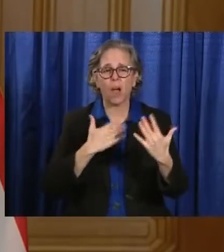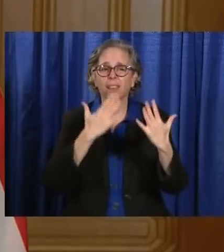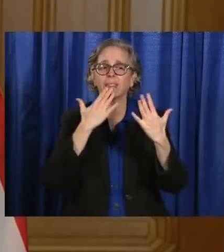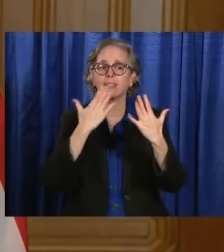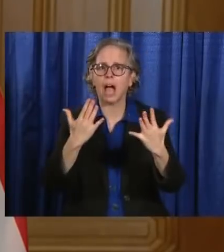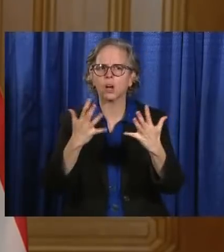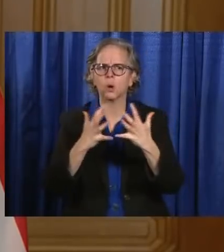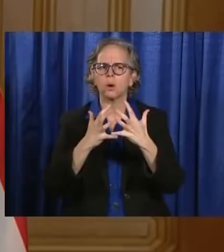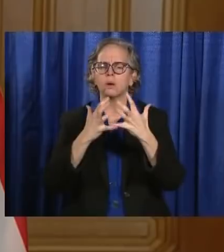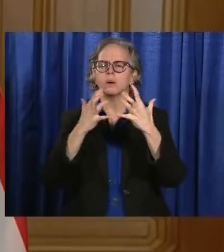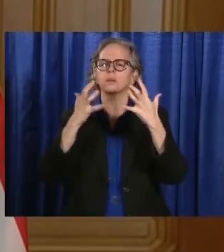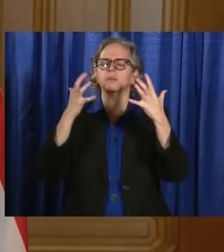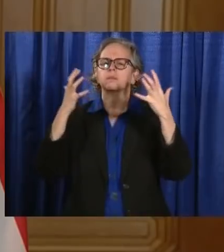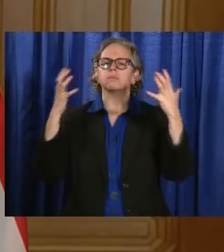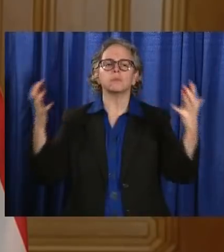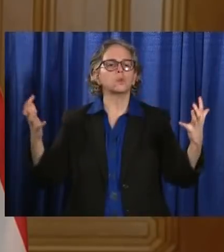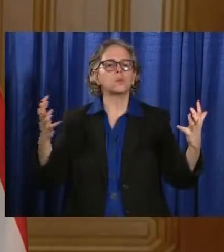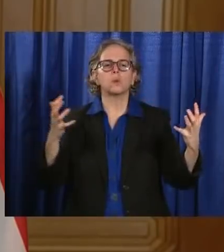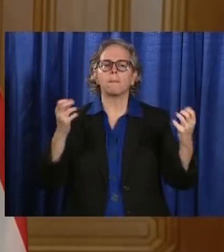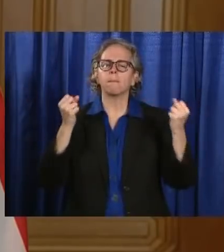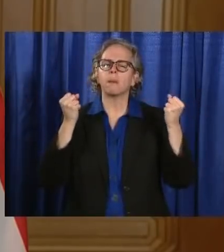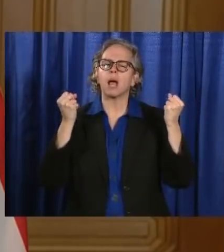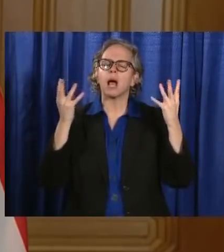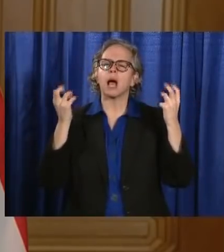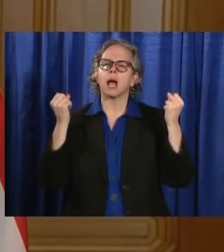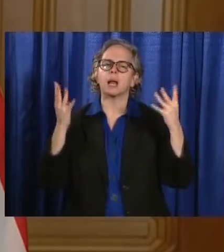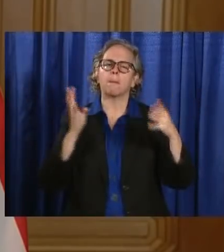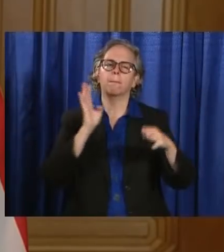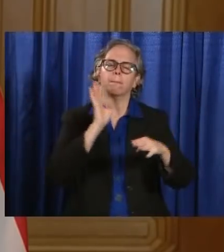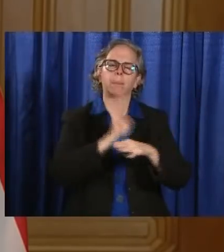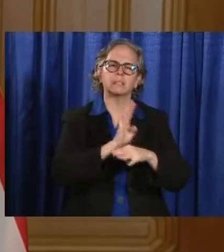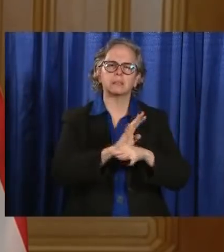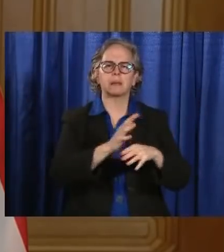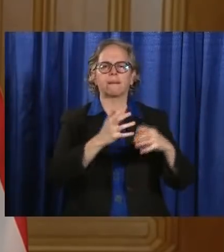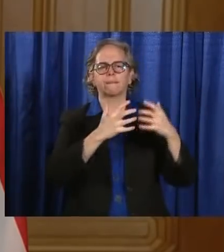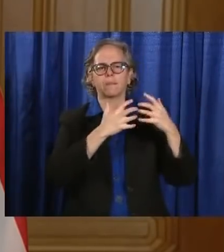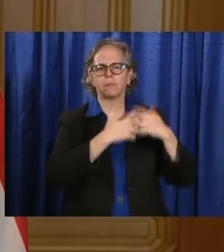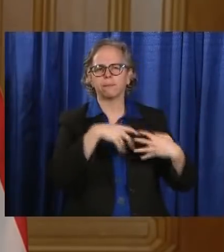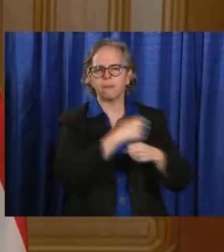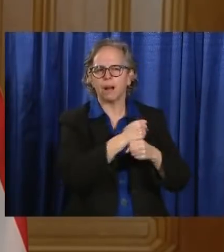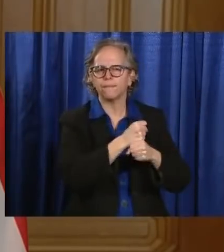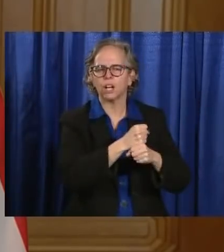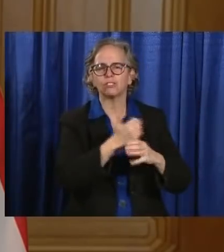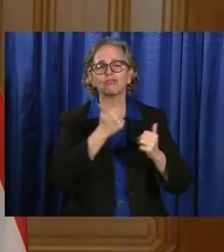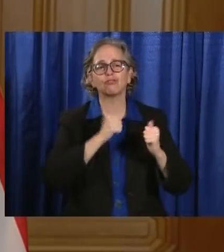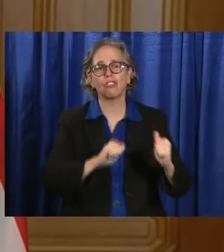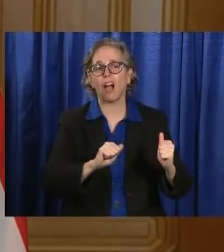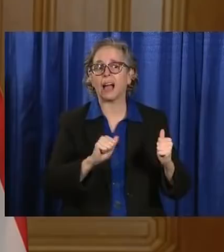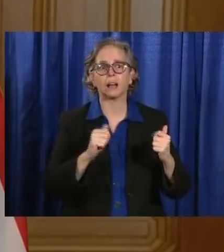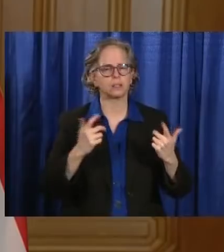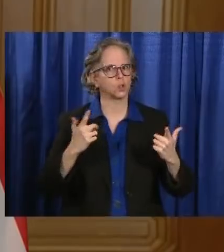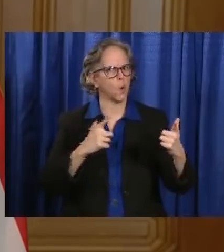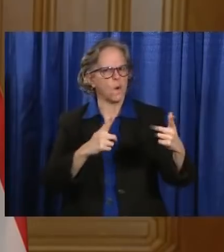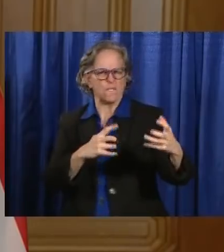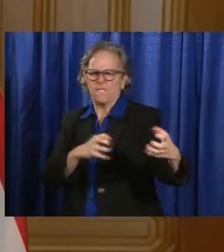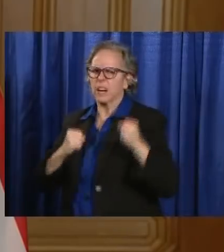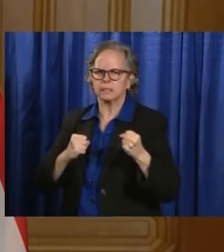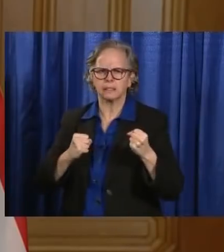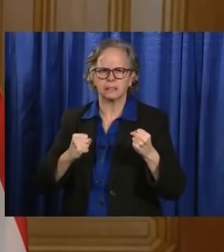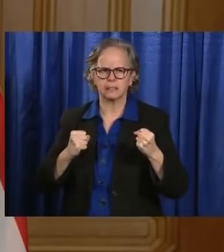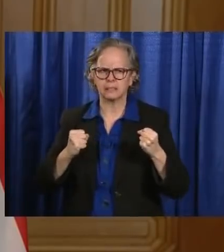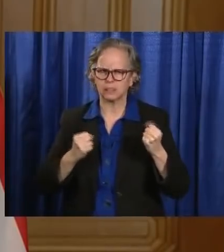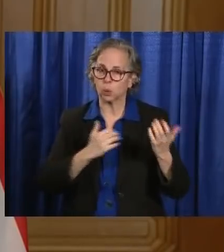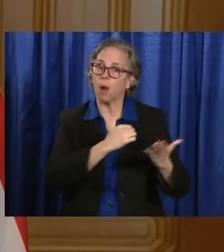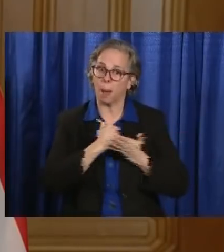many businesses, manufacturers that are trying to quickly get in the game and help